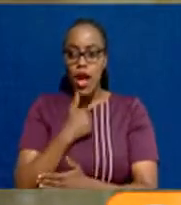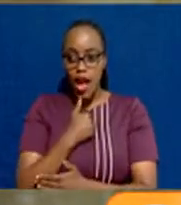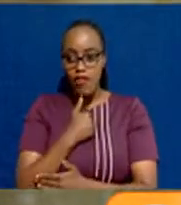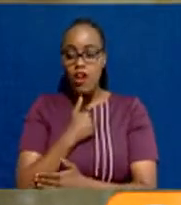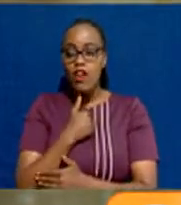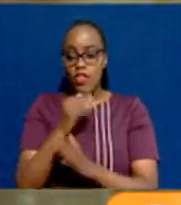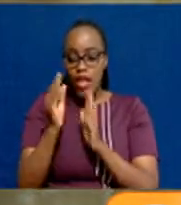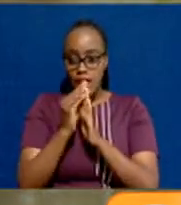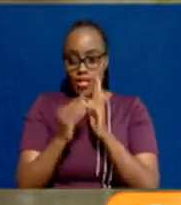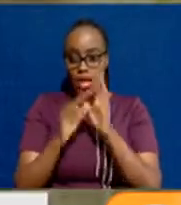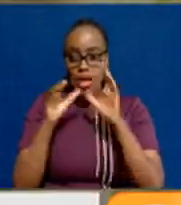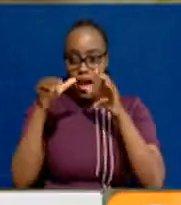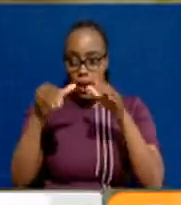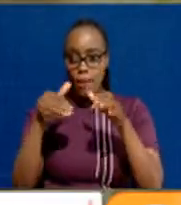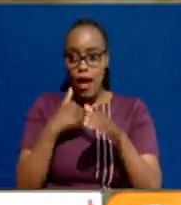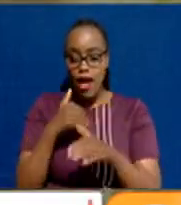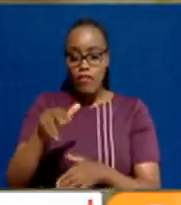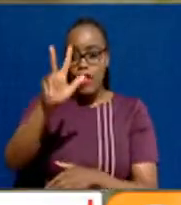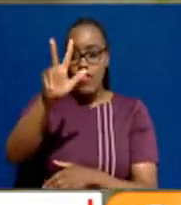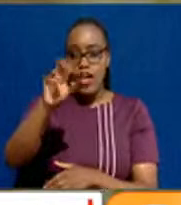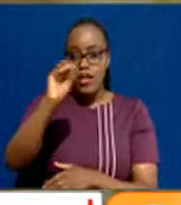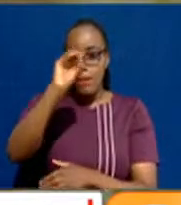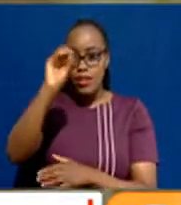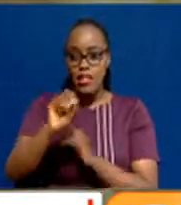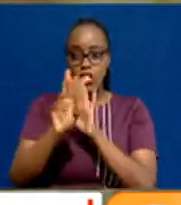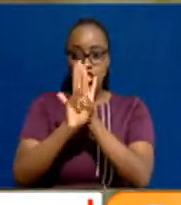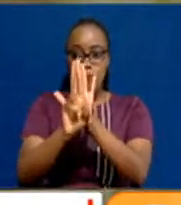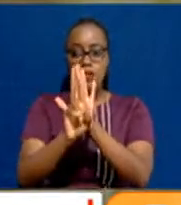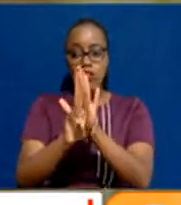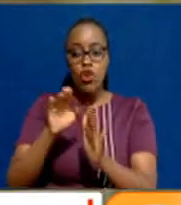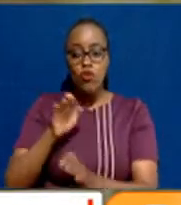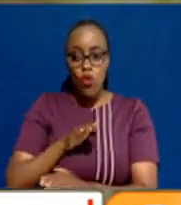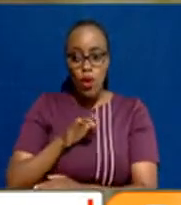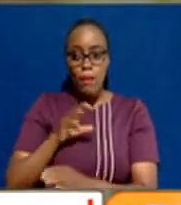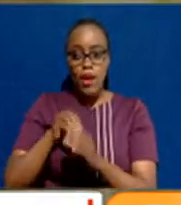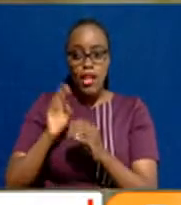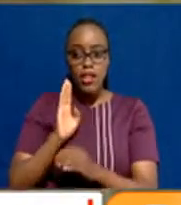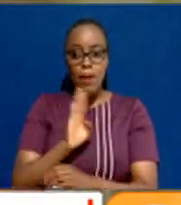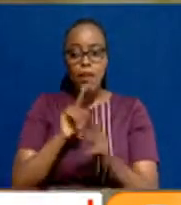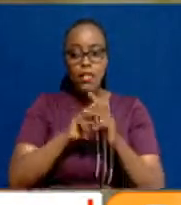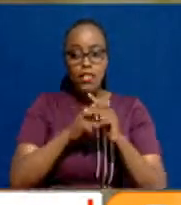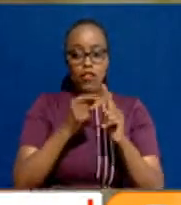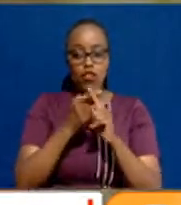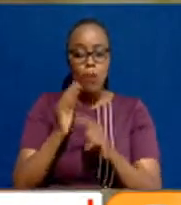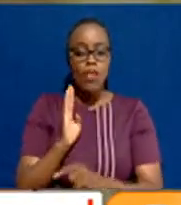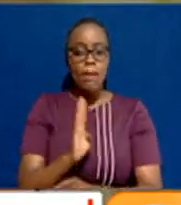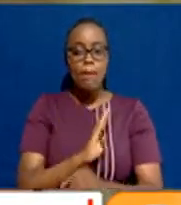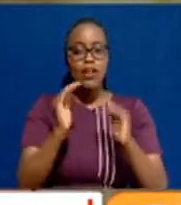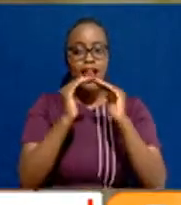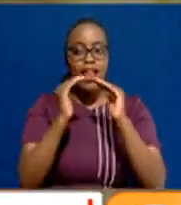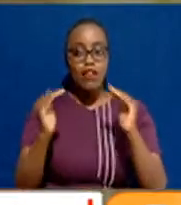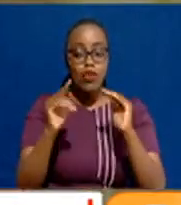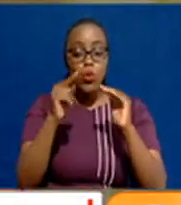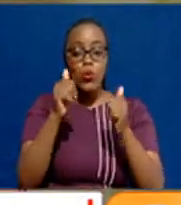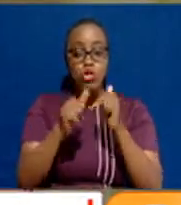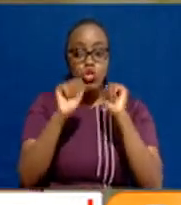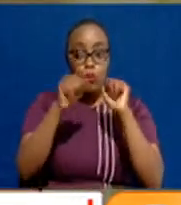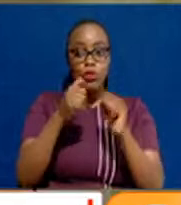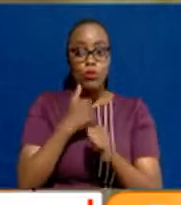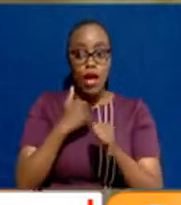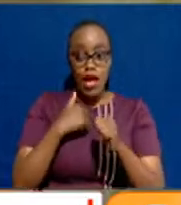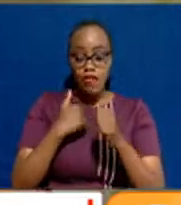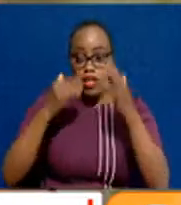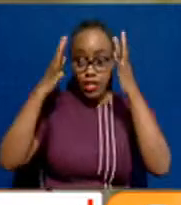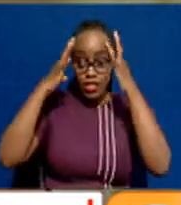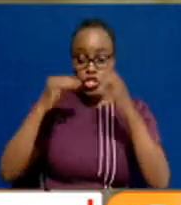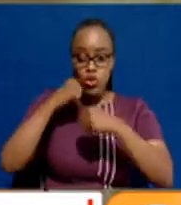listed companies actually have 30% representation of women on board. It starts from the board level, where you're able to then have decision